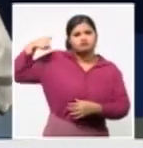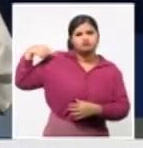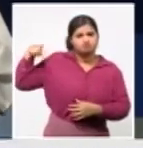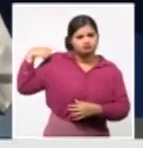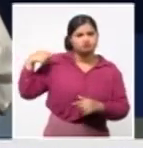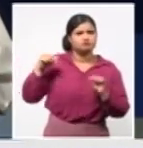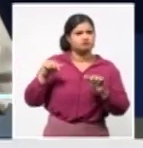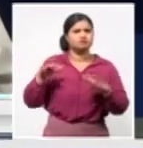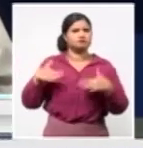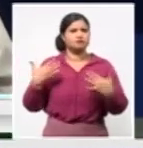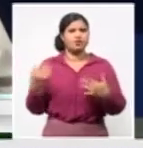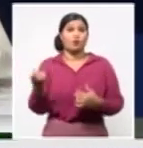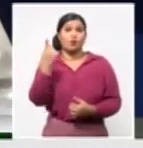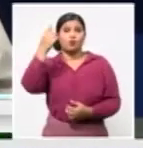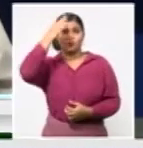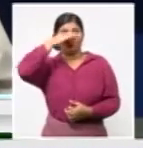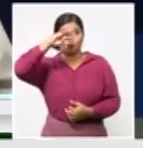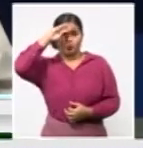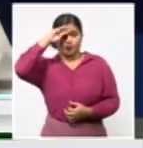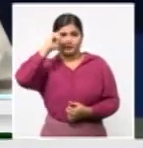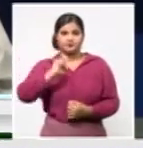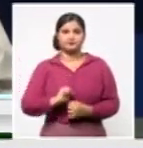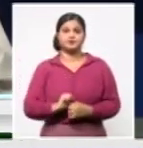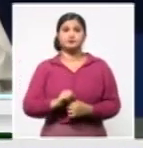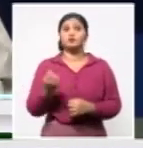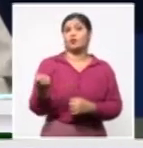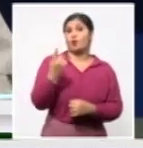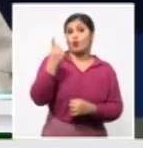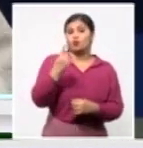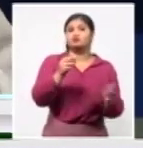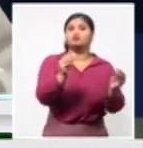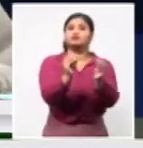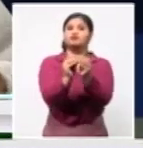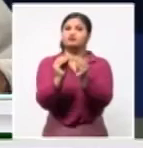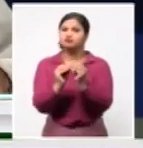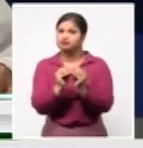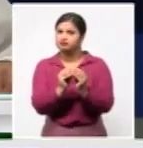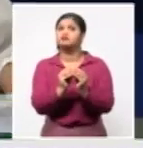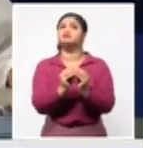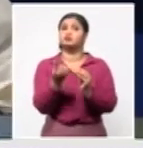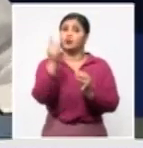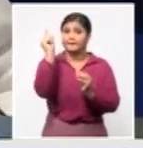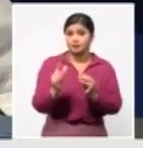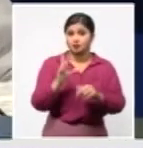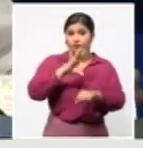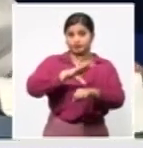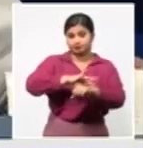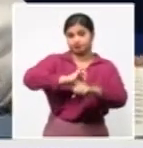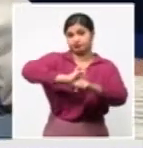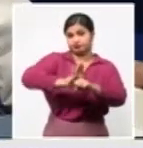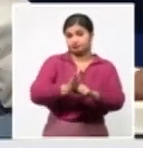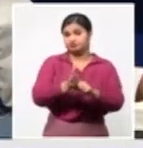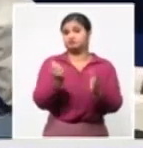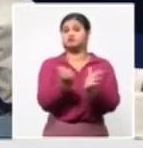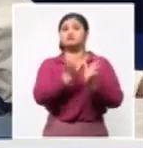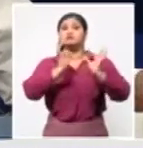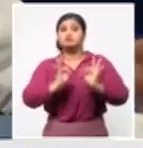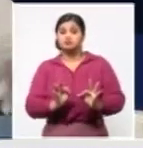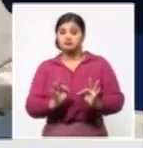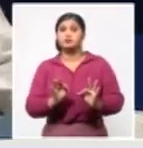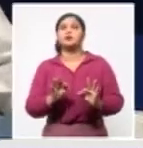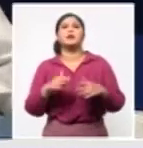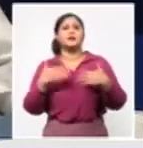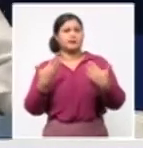of cases where the source could not be determined remains at 111, or 4.7% of all confirmed